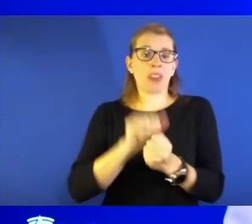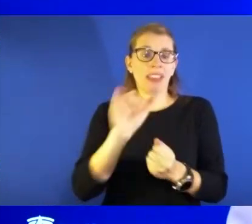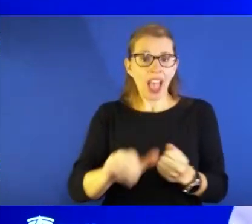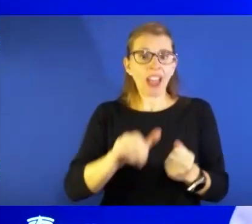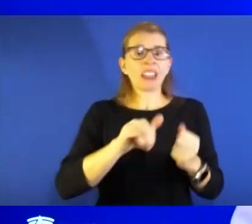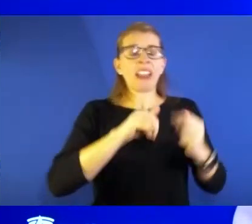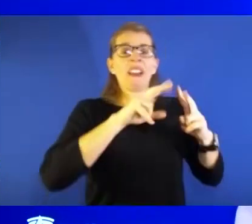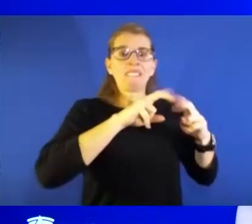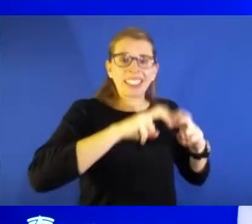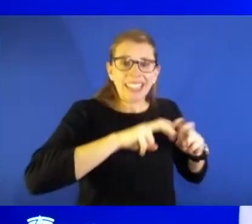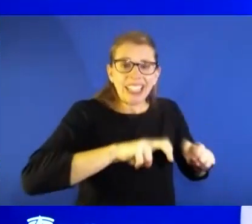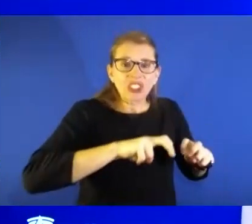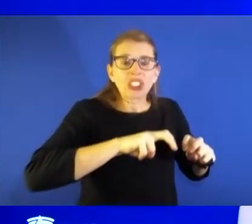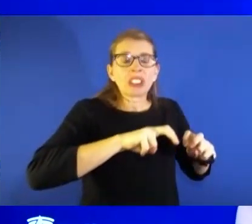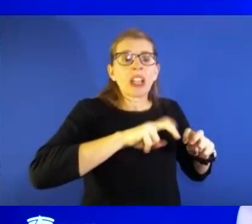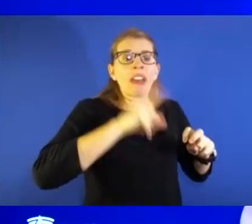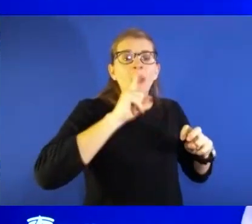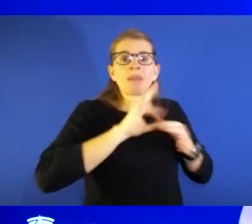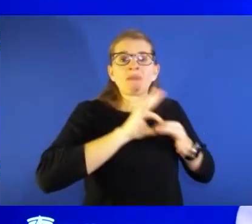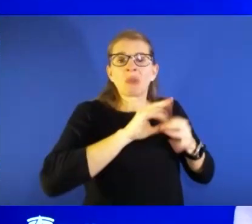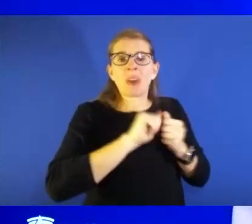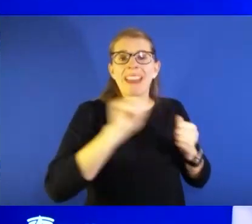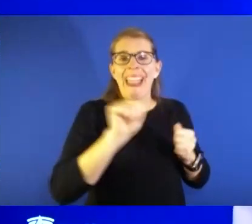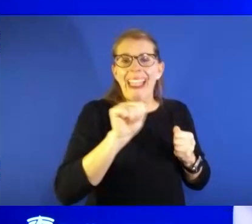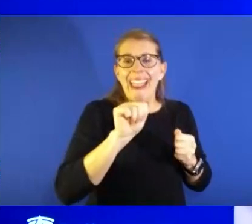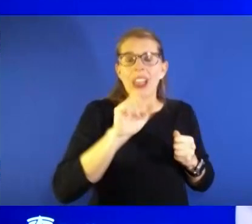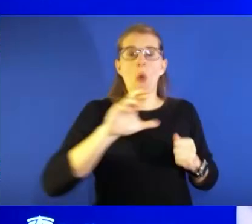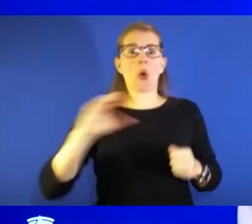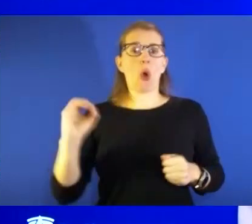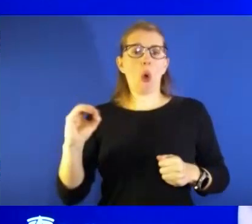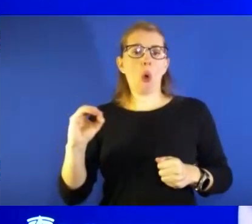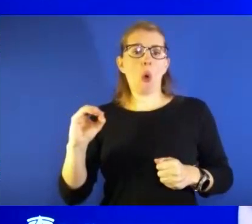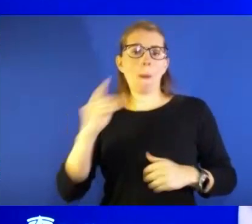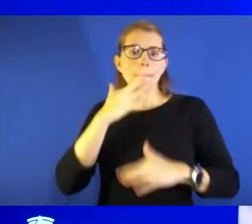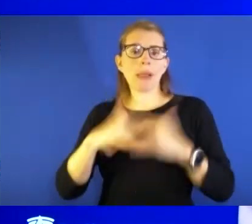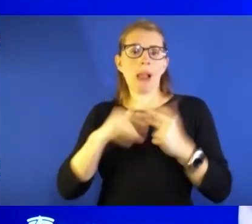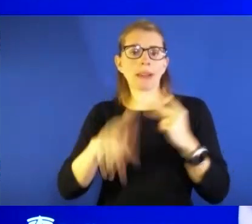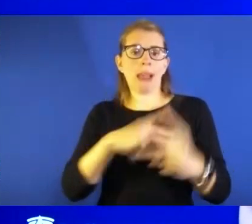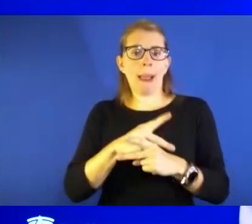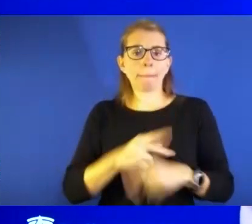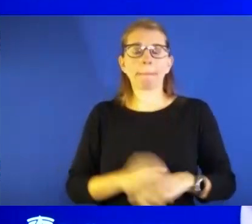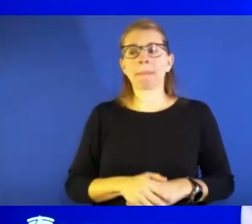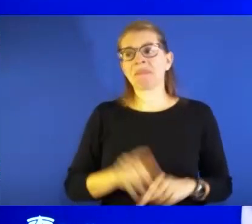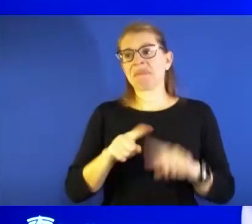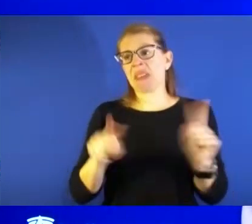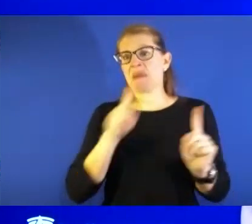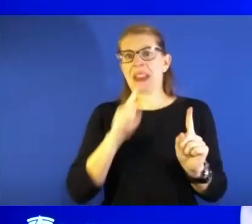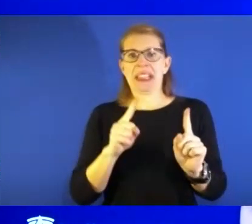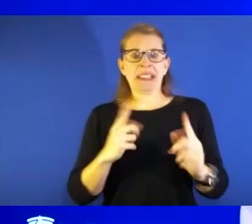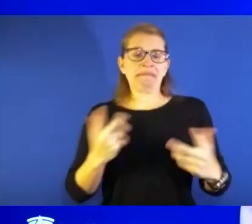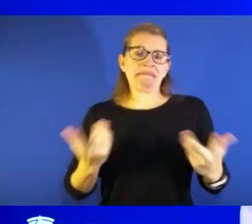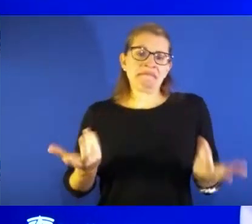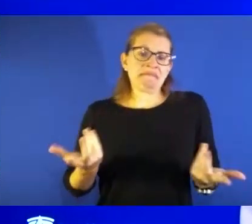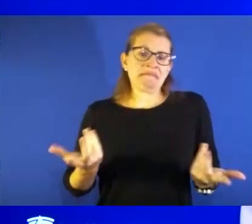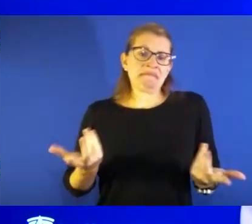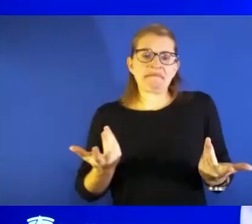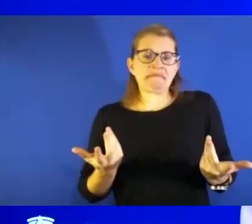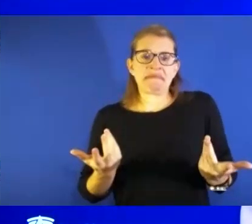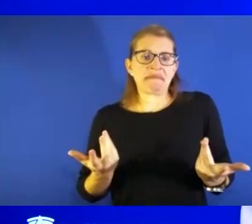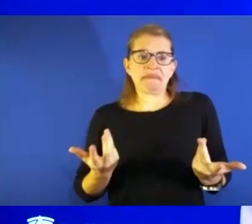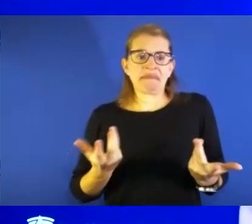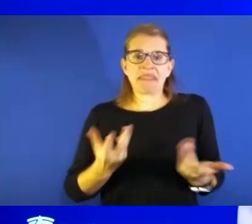I think it was something with A versus O blood. Overall, there wasn't a preponderance of strong data